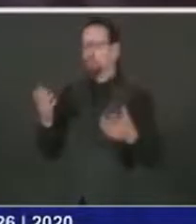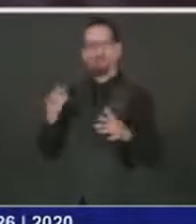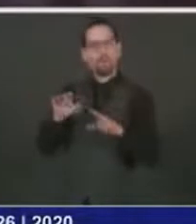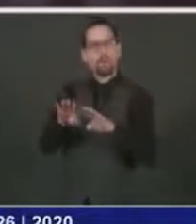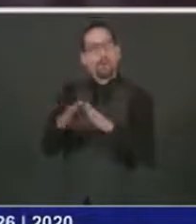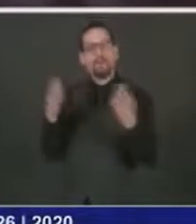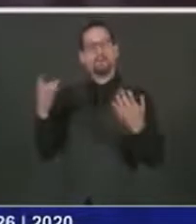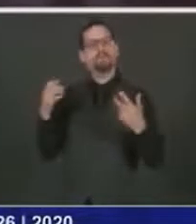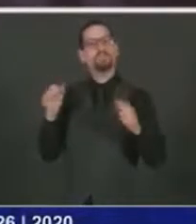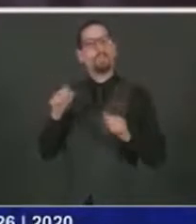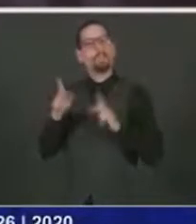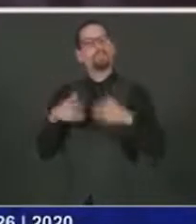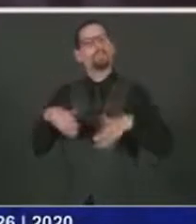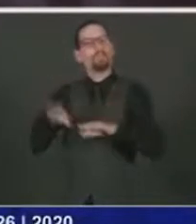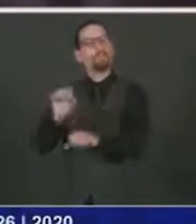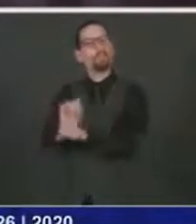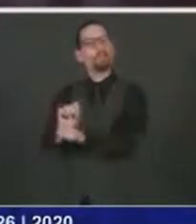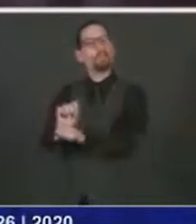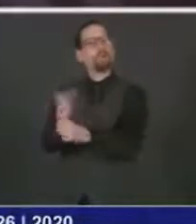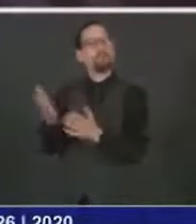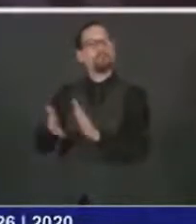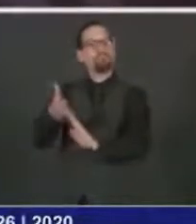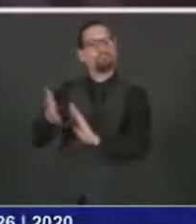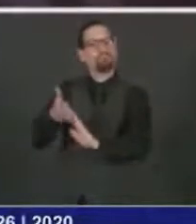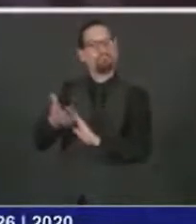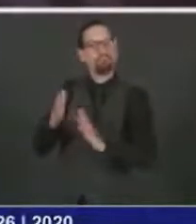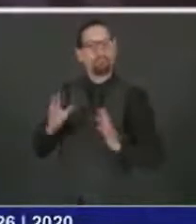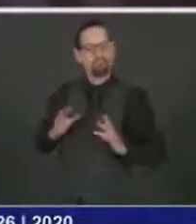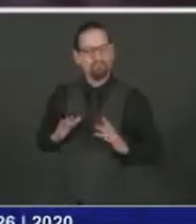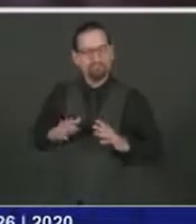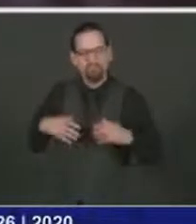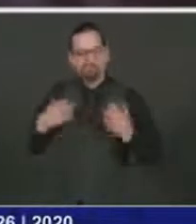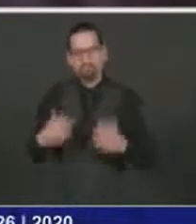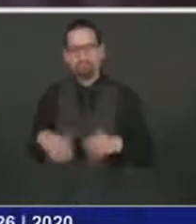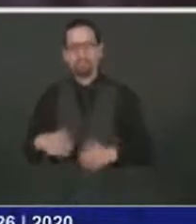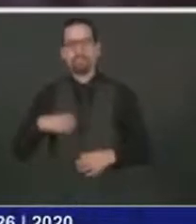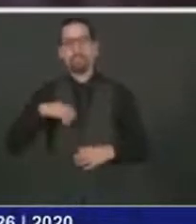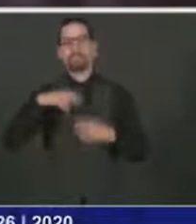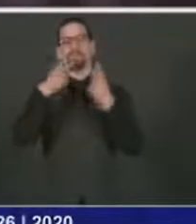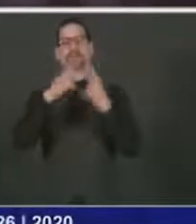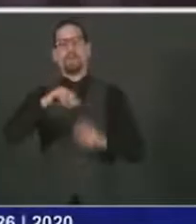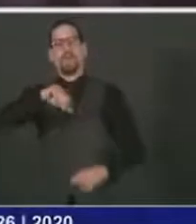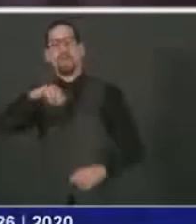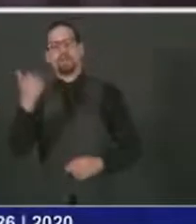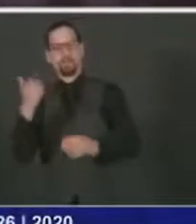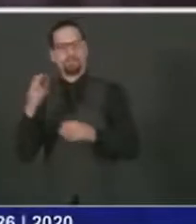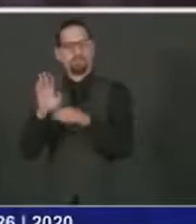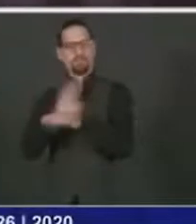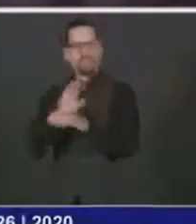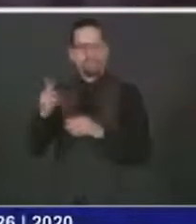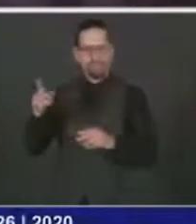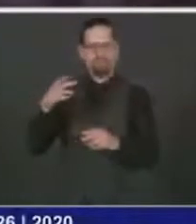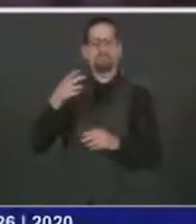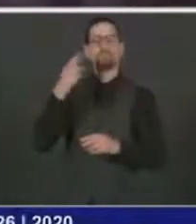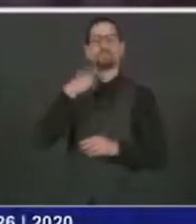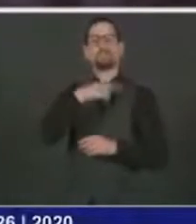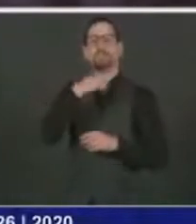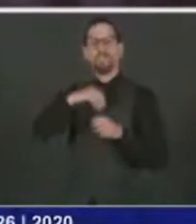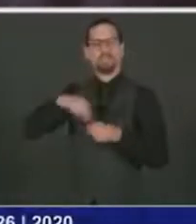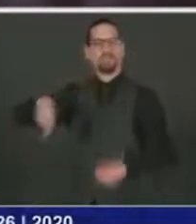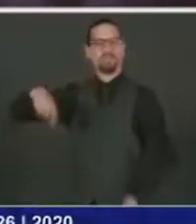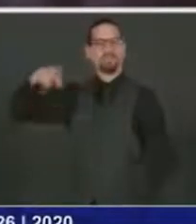then I was also able to visit the District, which is a very cool restaurant in Providence. Again, a small restaurant, so